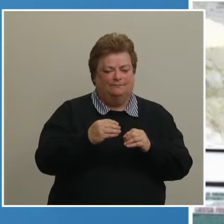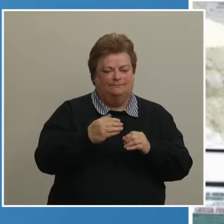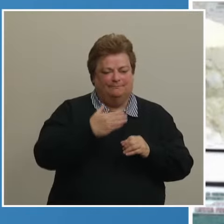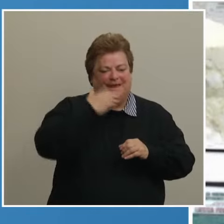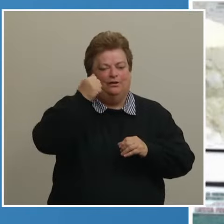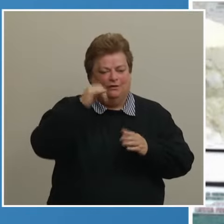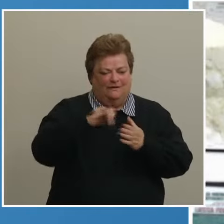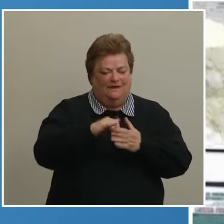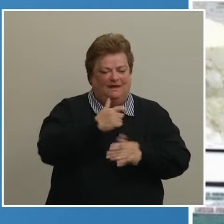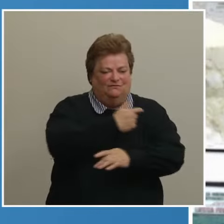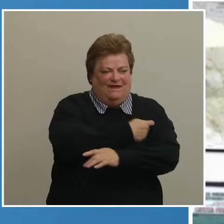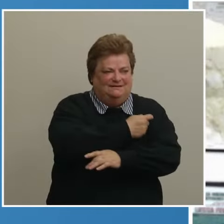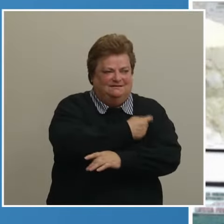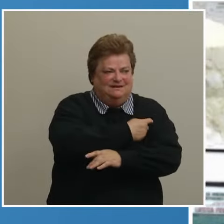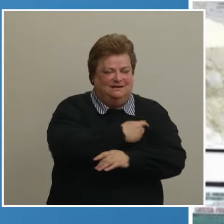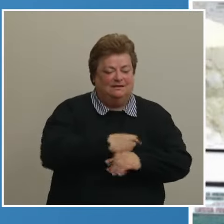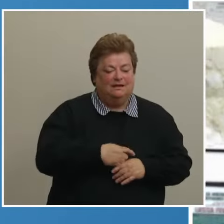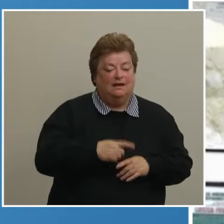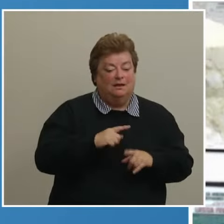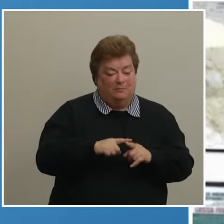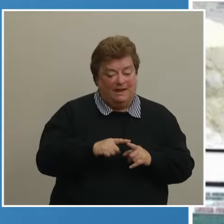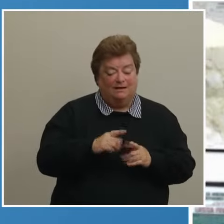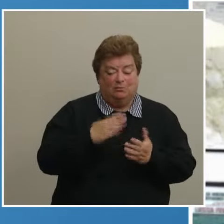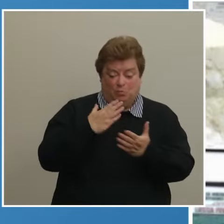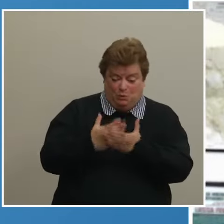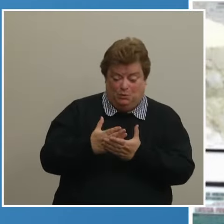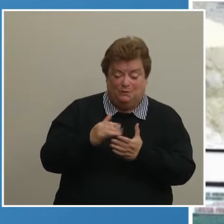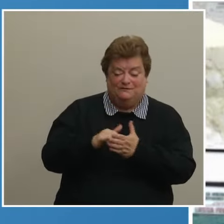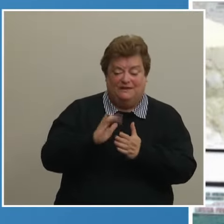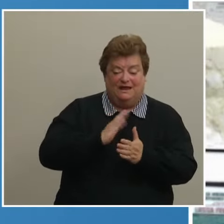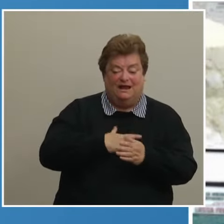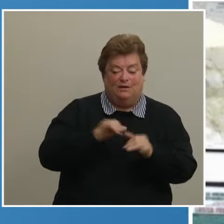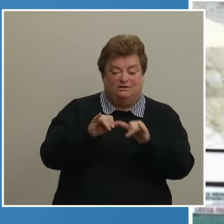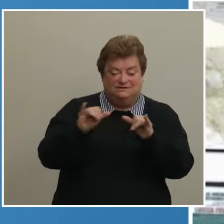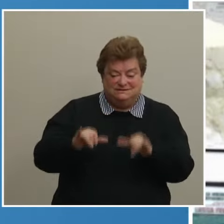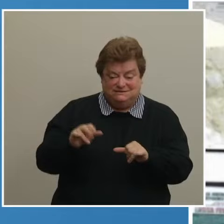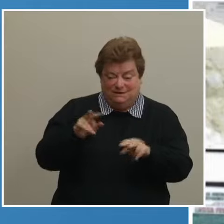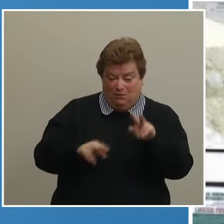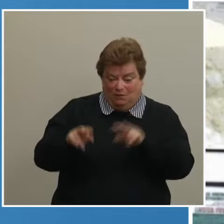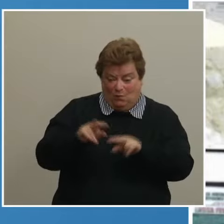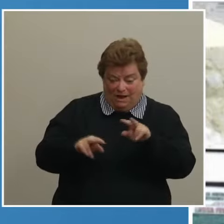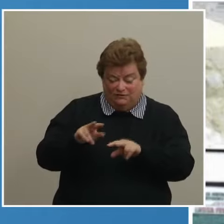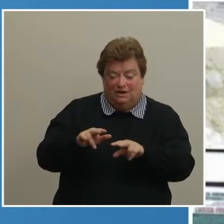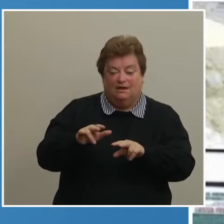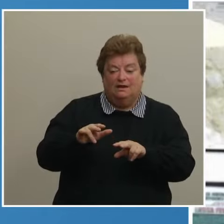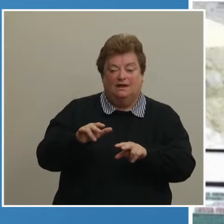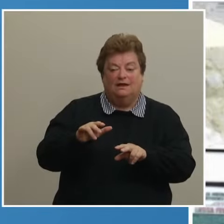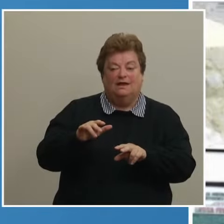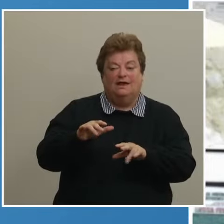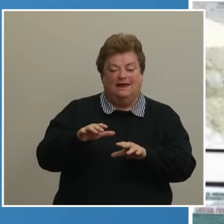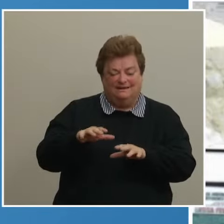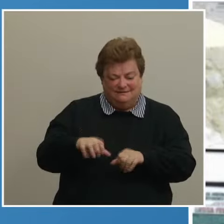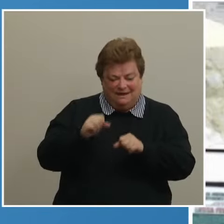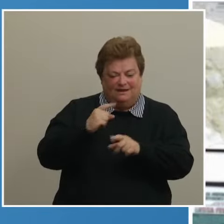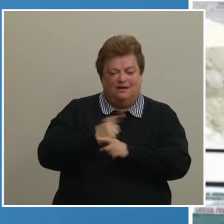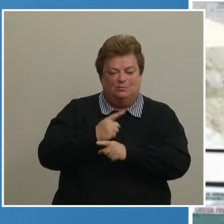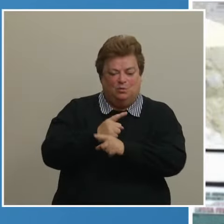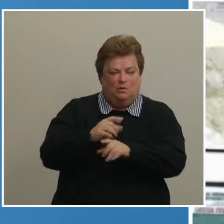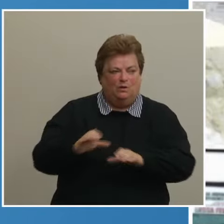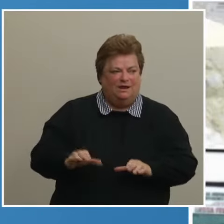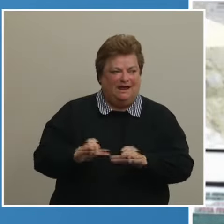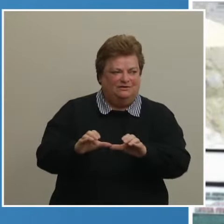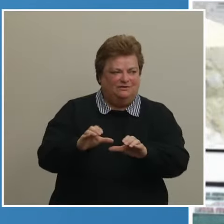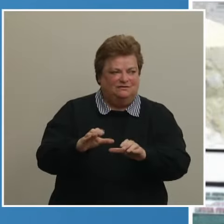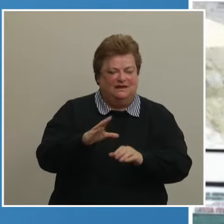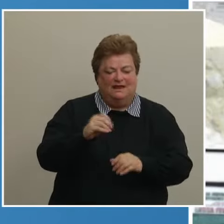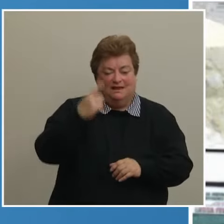this indicates that the system works. It's picking up safety signals that are quite rare. It's taking appropriate action. And to